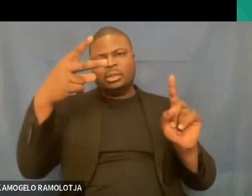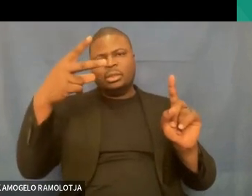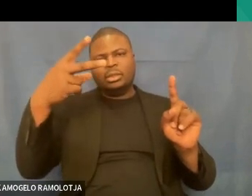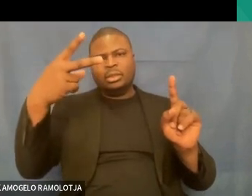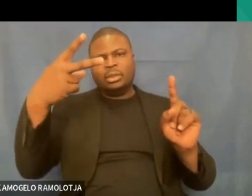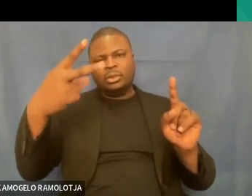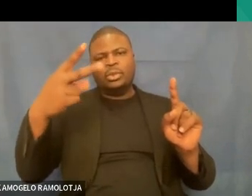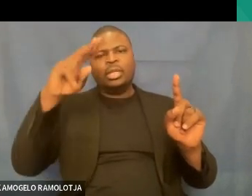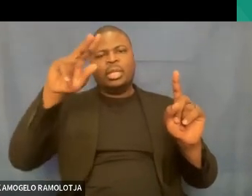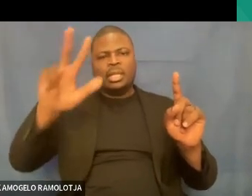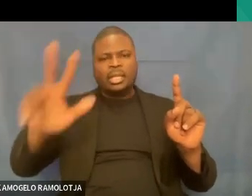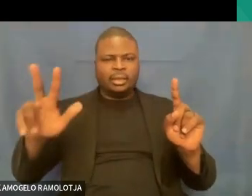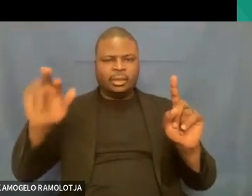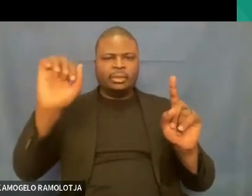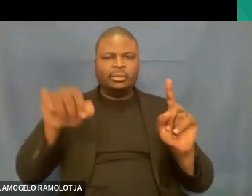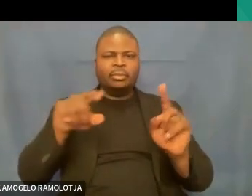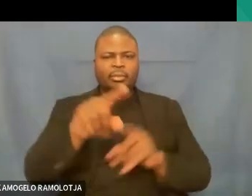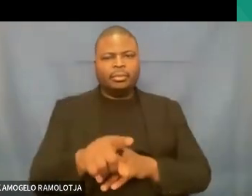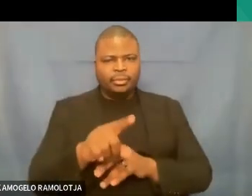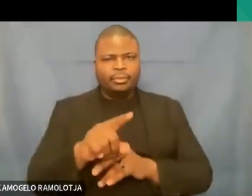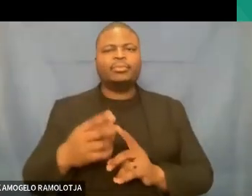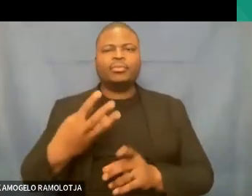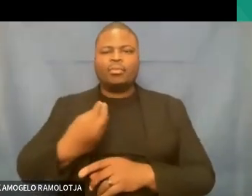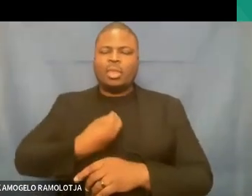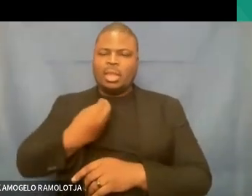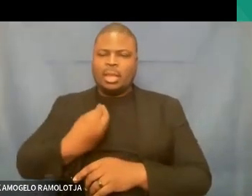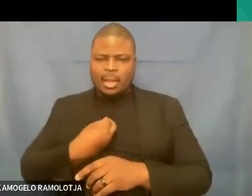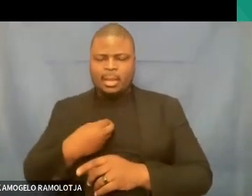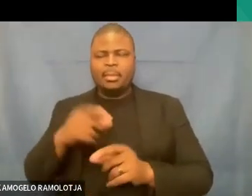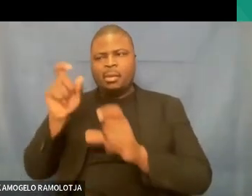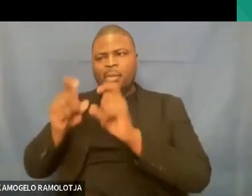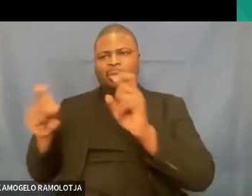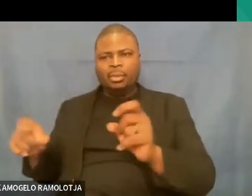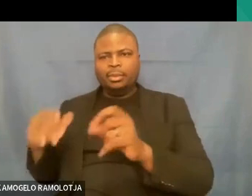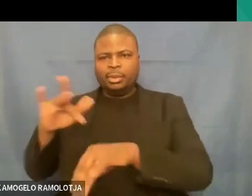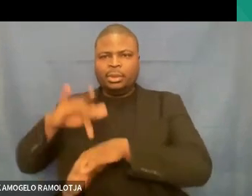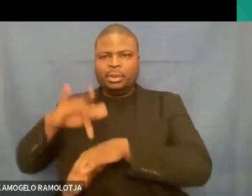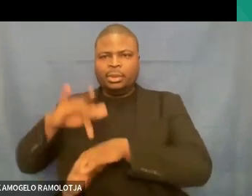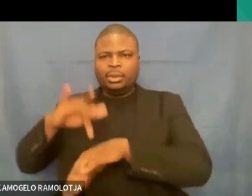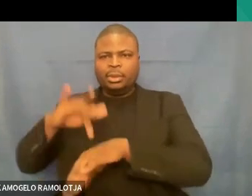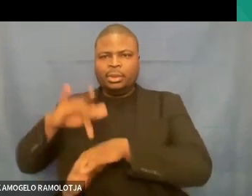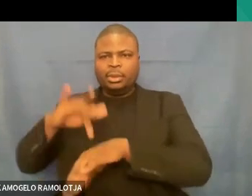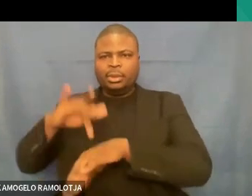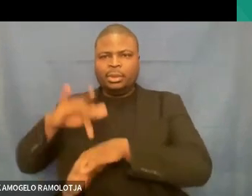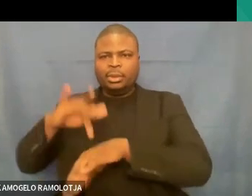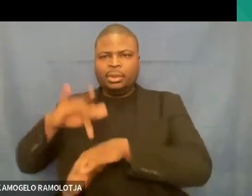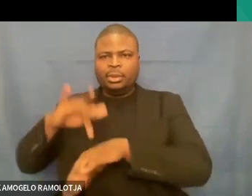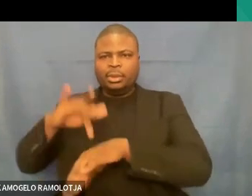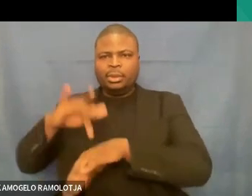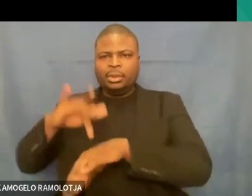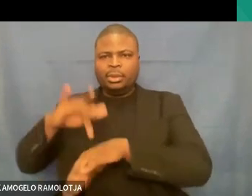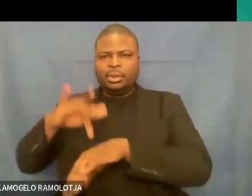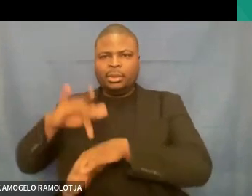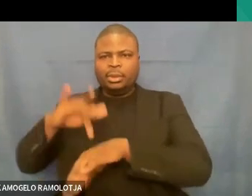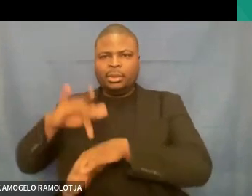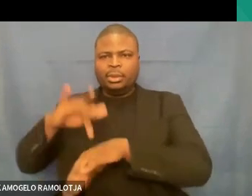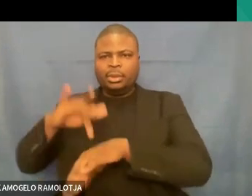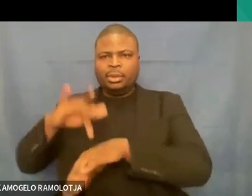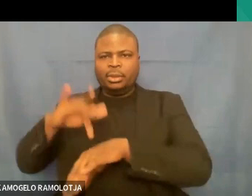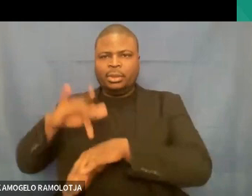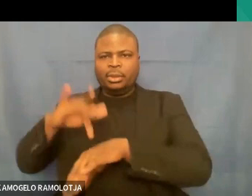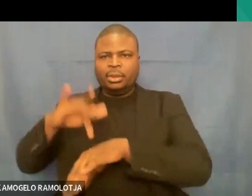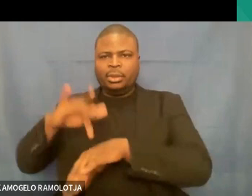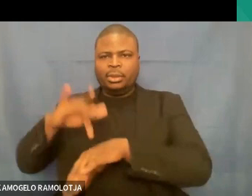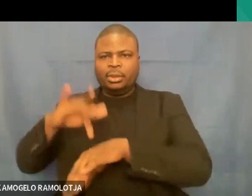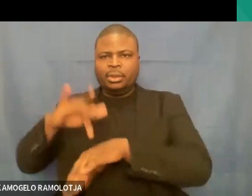key populations. And those people include our trans and gender diverse people. We have gay men who have sex